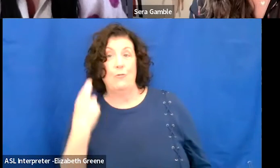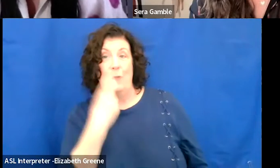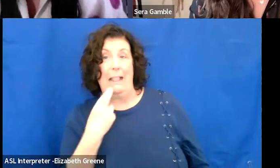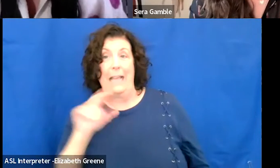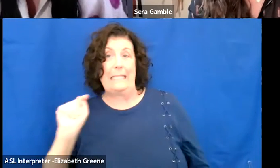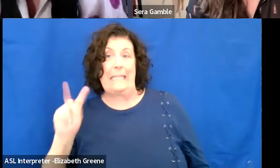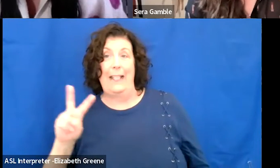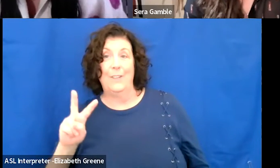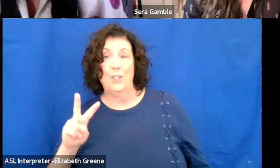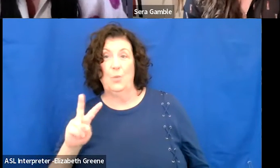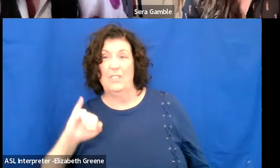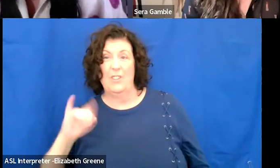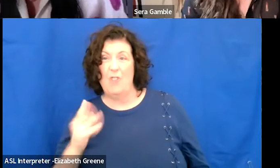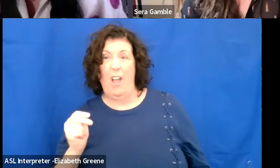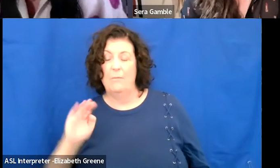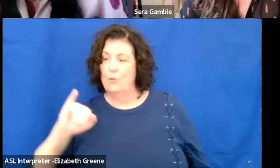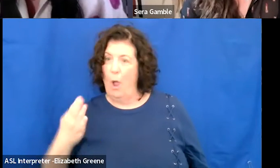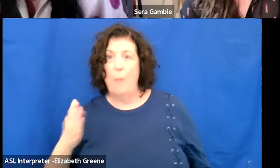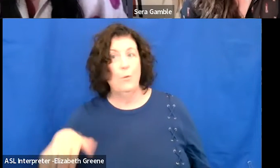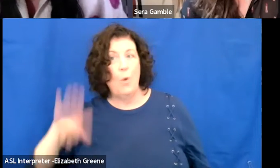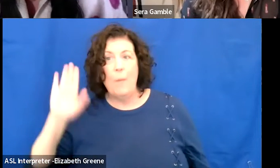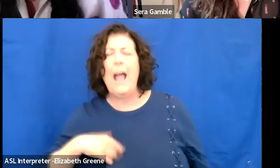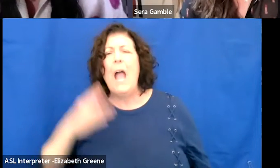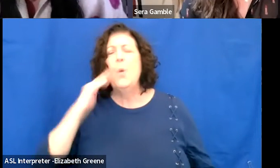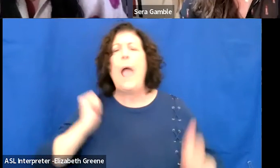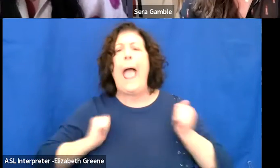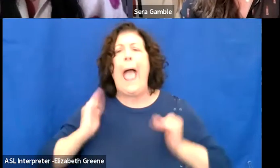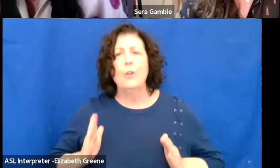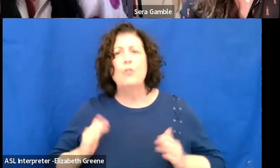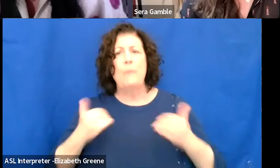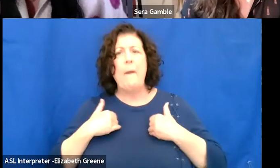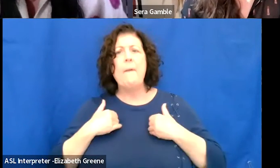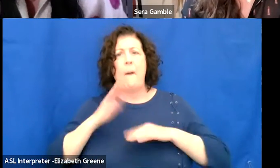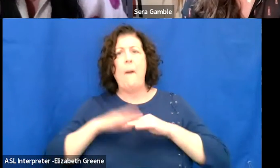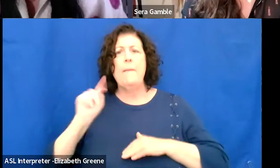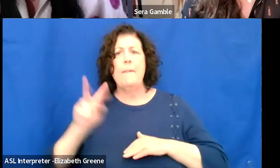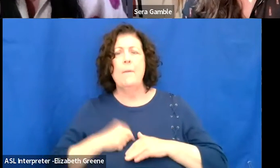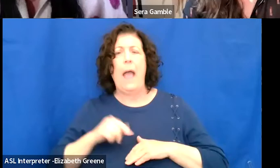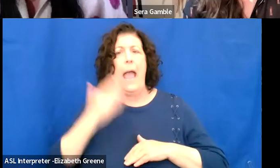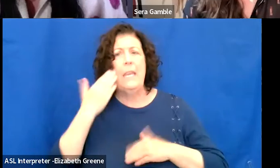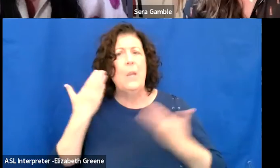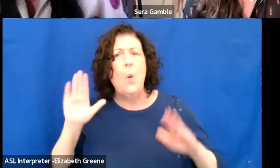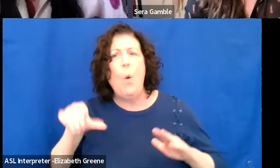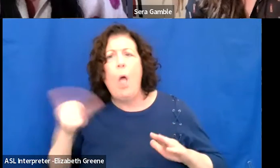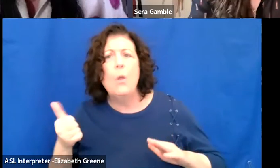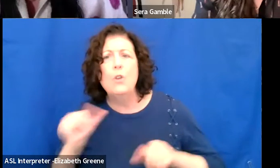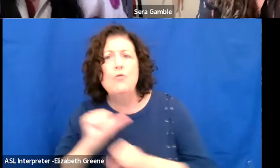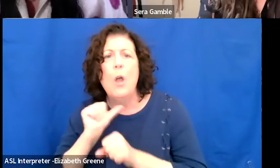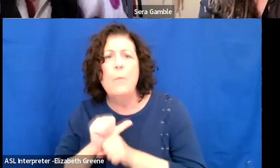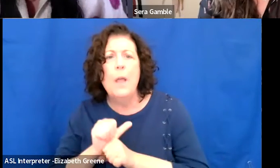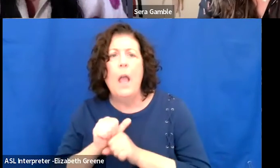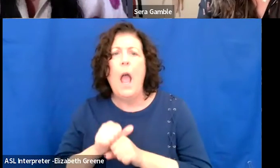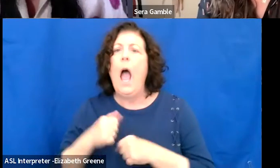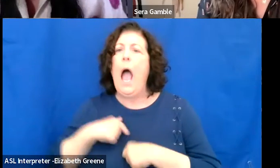up. Yeah, me either. There were actors who were on TV, but I didn't know much else about it, really. I grew up in the era of film was